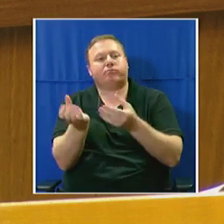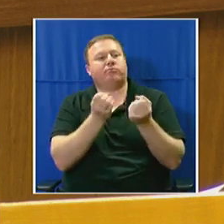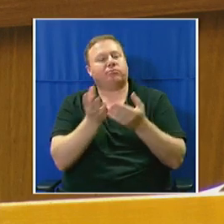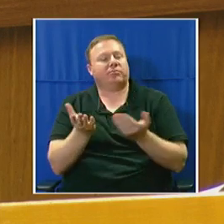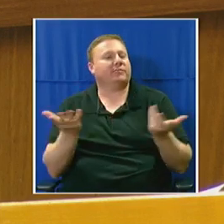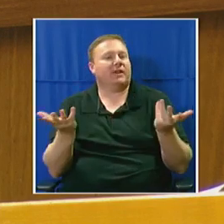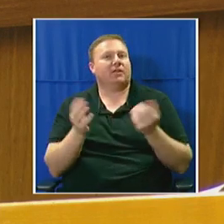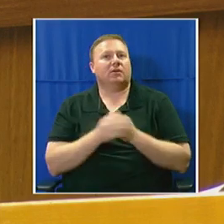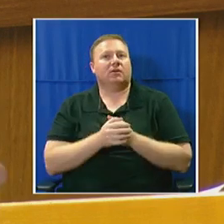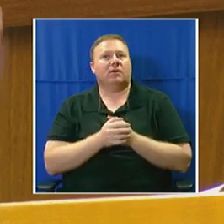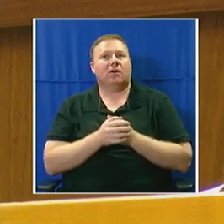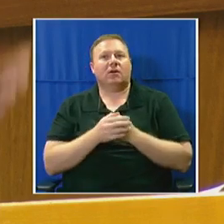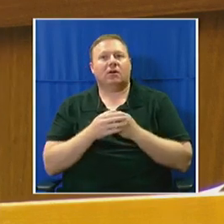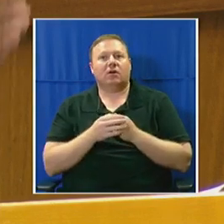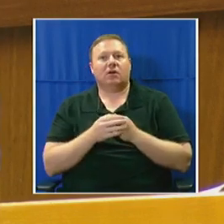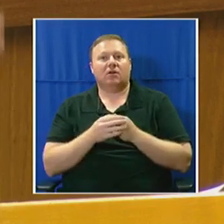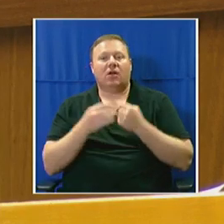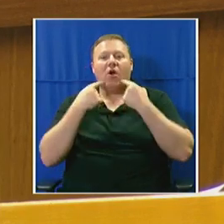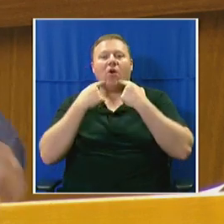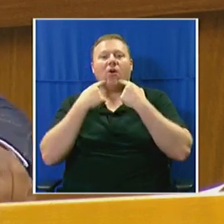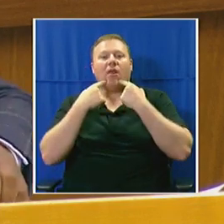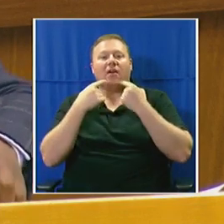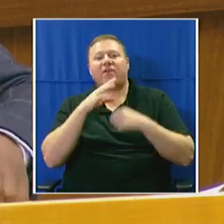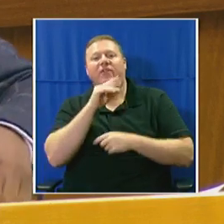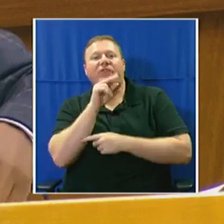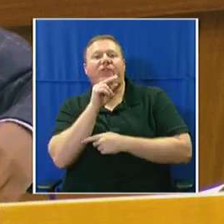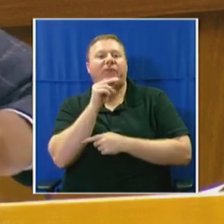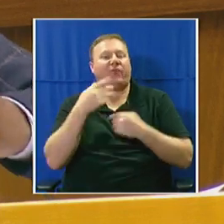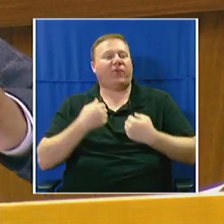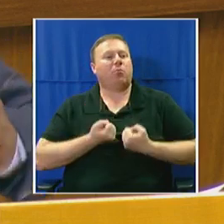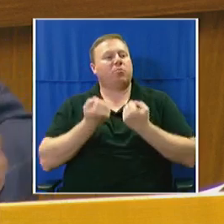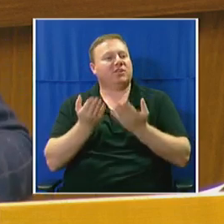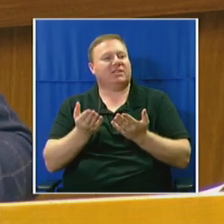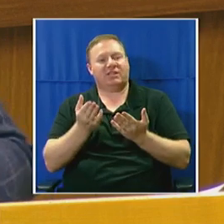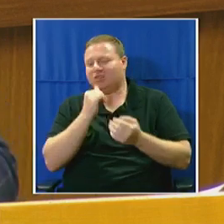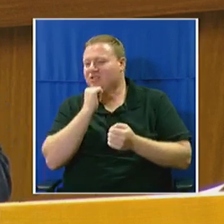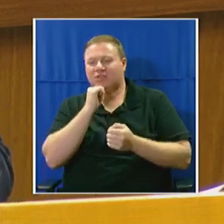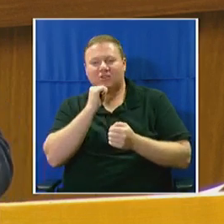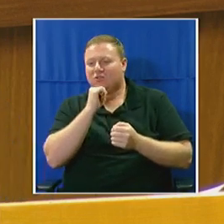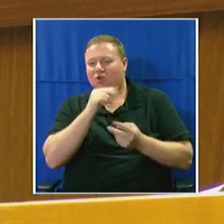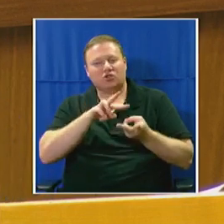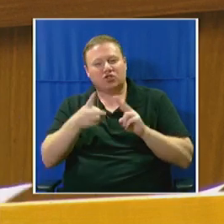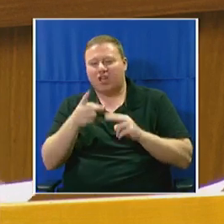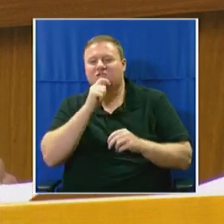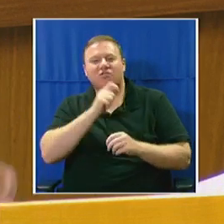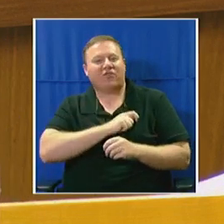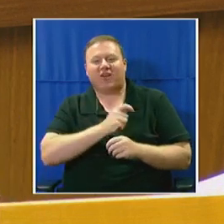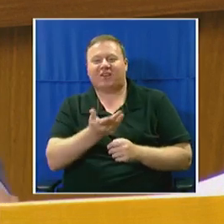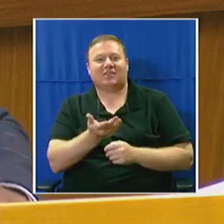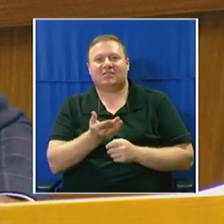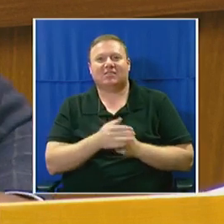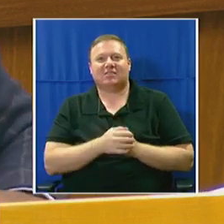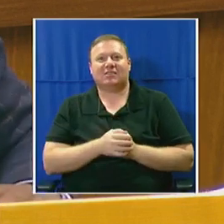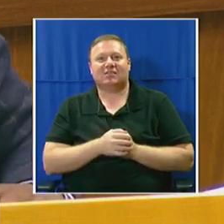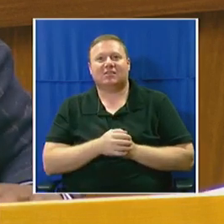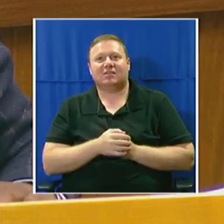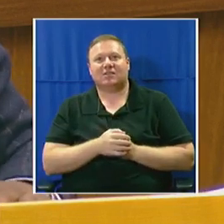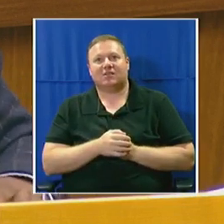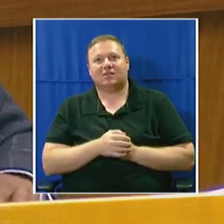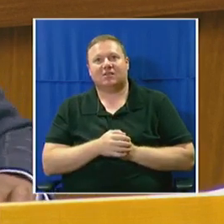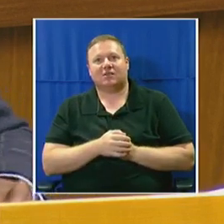letter Advocate m wrote to Parliament he does not plead that there are new facts to what he has been presenting throughout